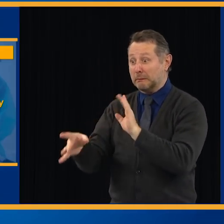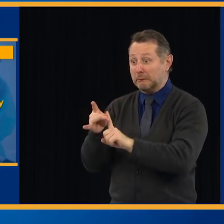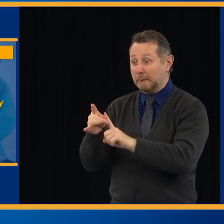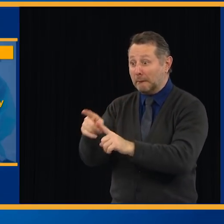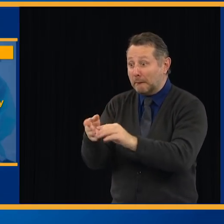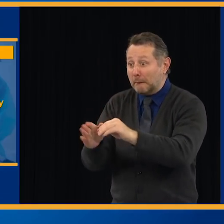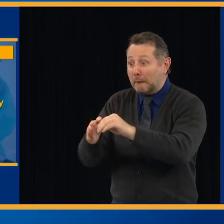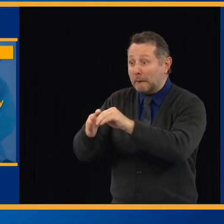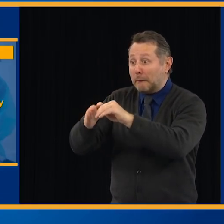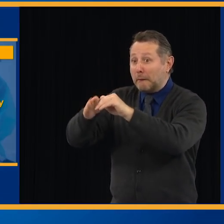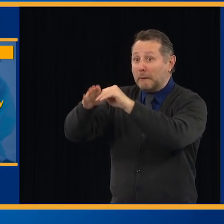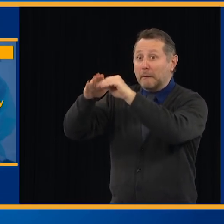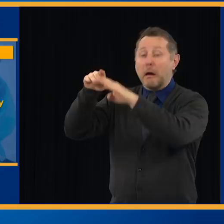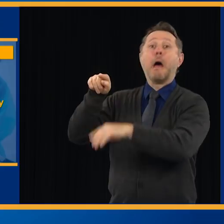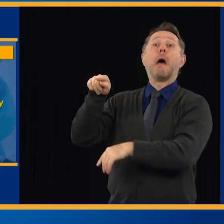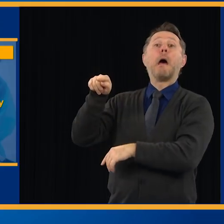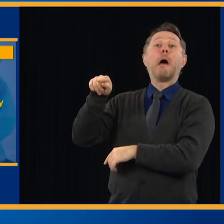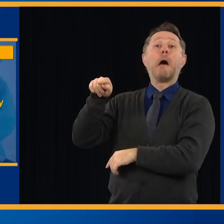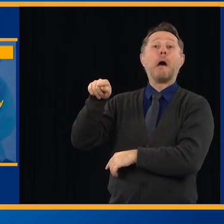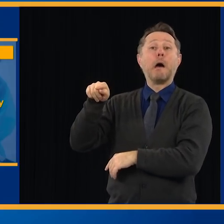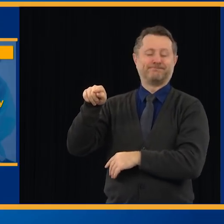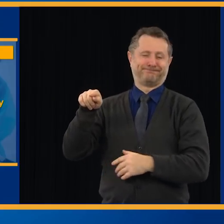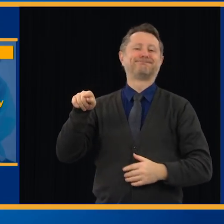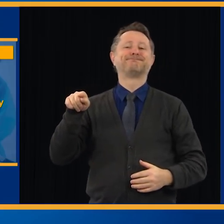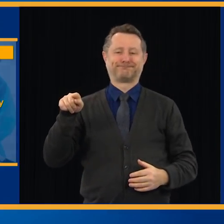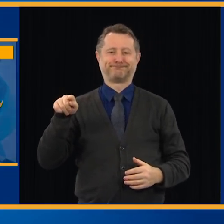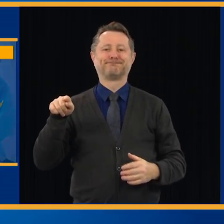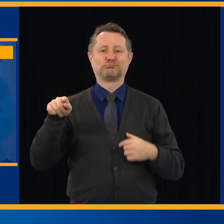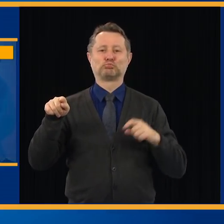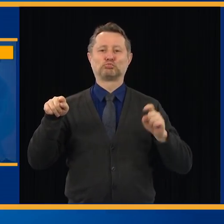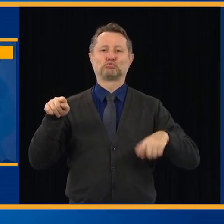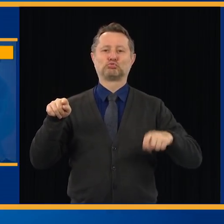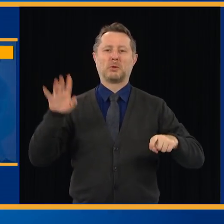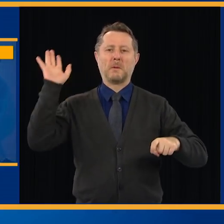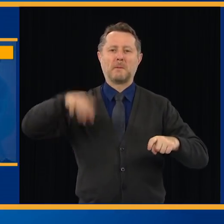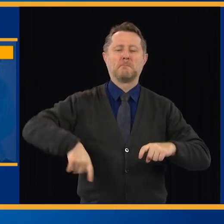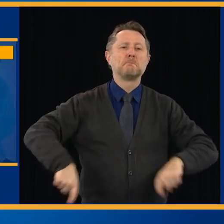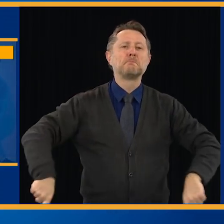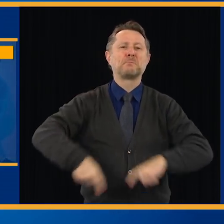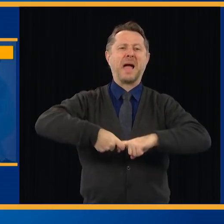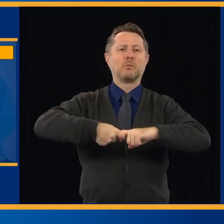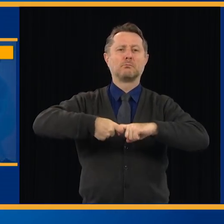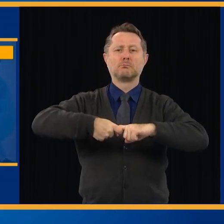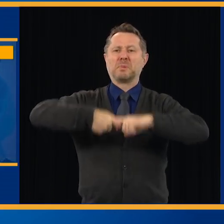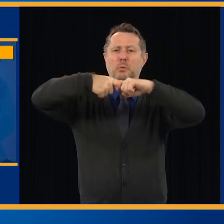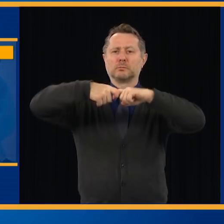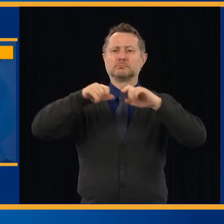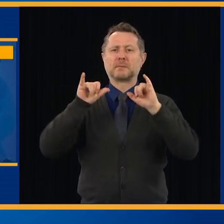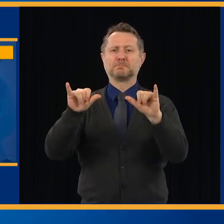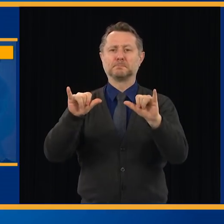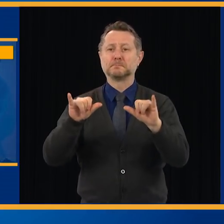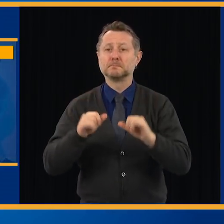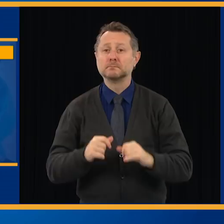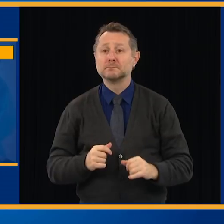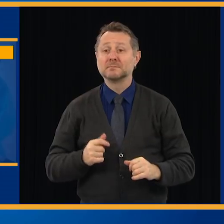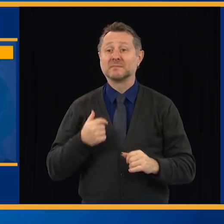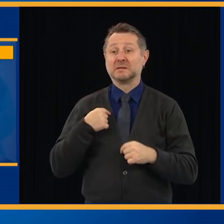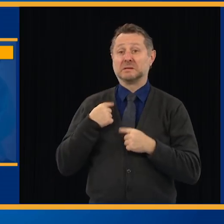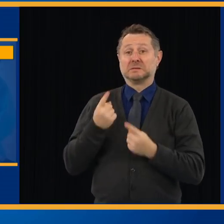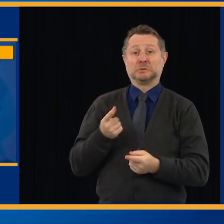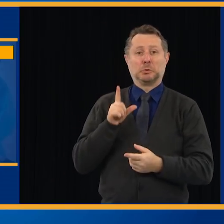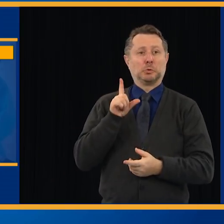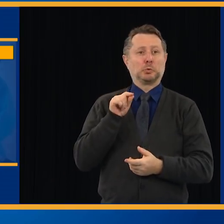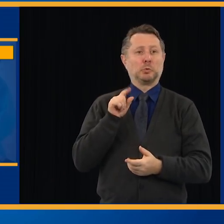day-to-day testing. That is a pause sign. We were doing about 20,000 tests. We said we wanted to